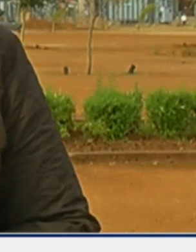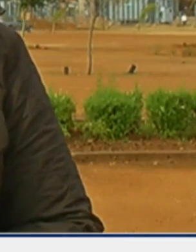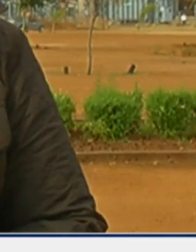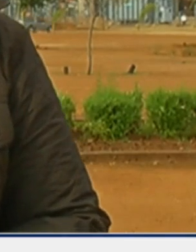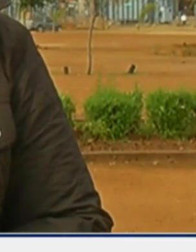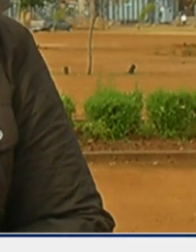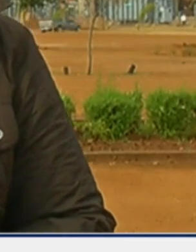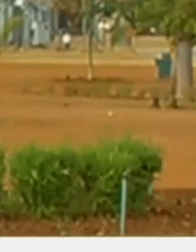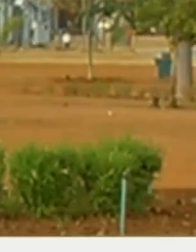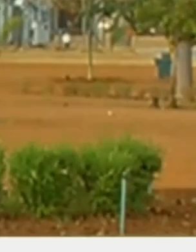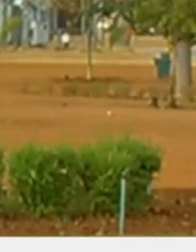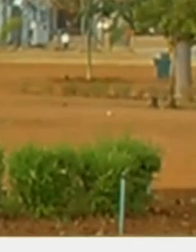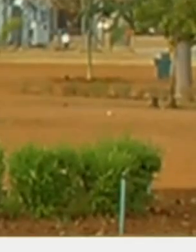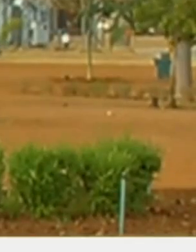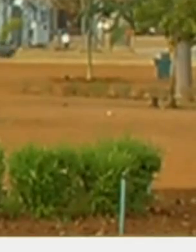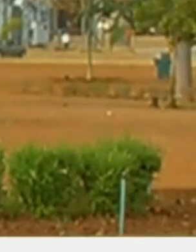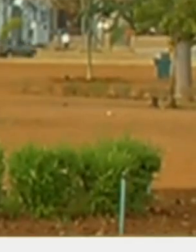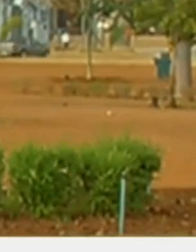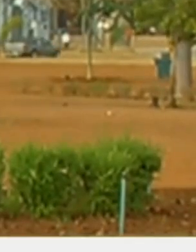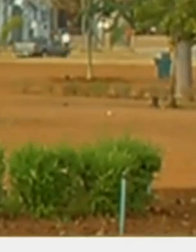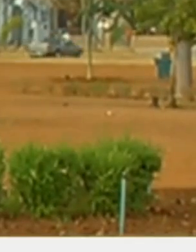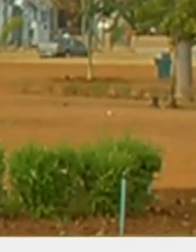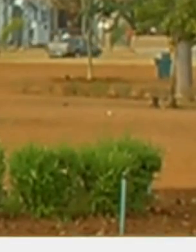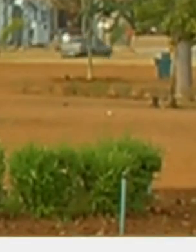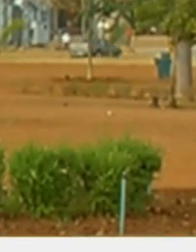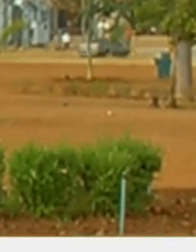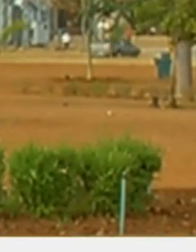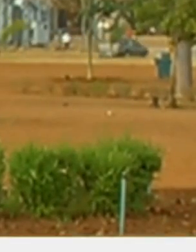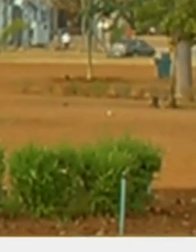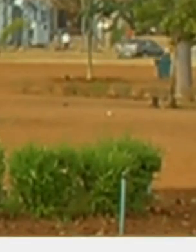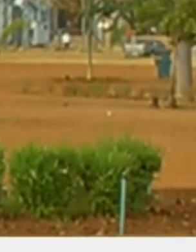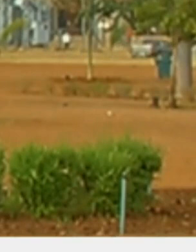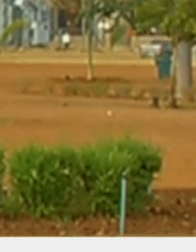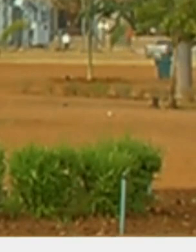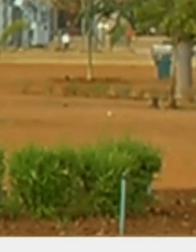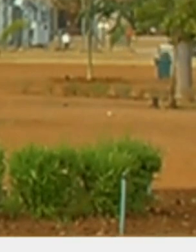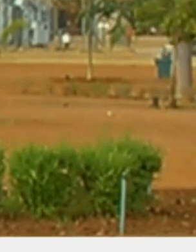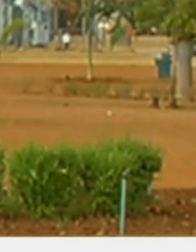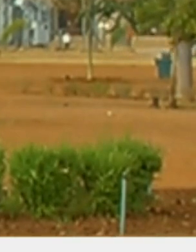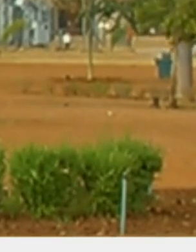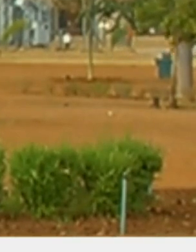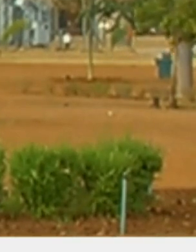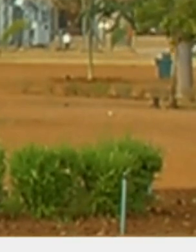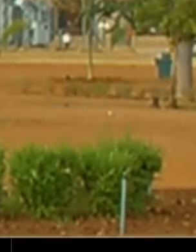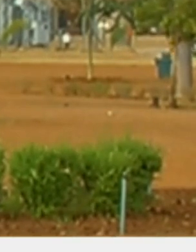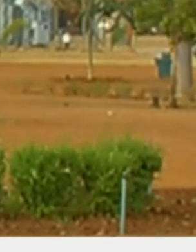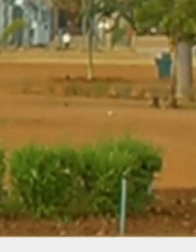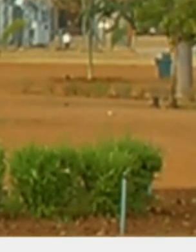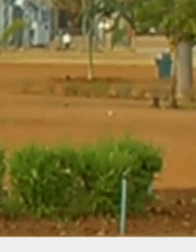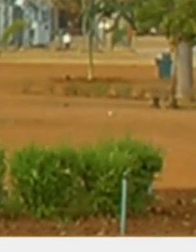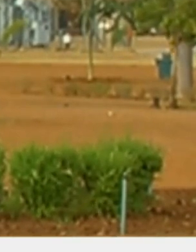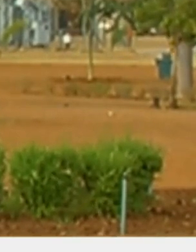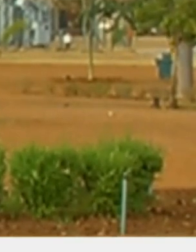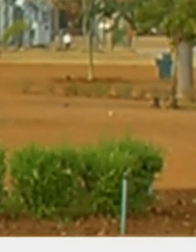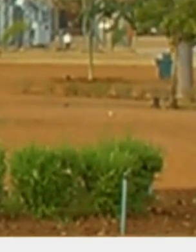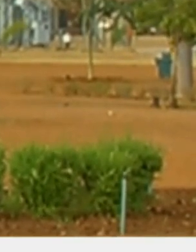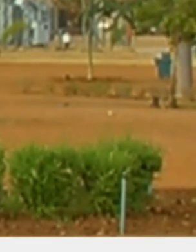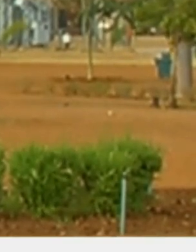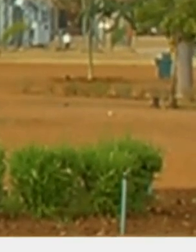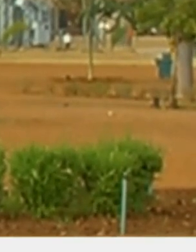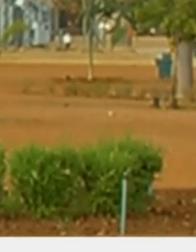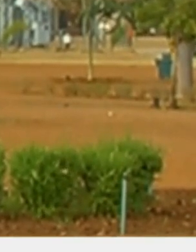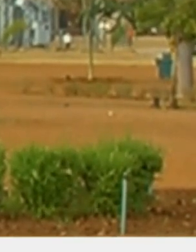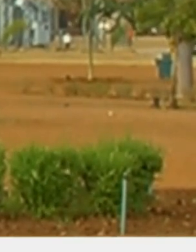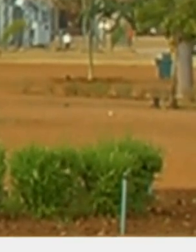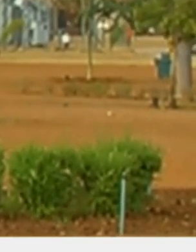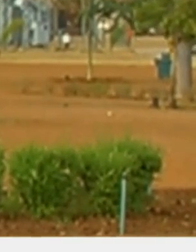morning, indeed, Naledi. Though I am struggling a little bit to hear you because of, I think there's network challenges in this area. But you're